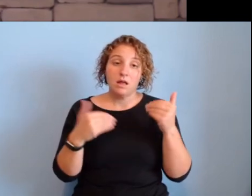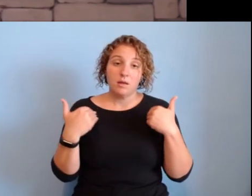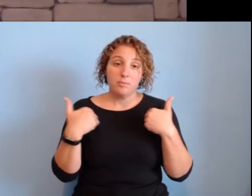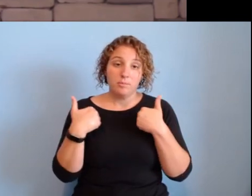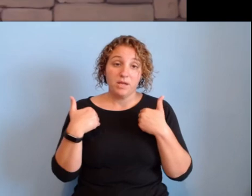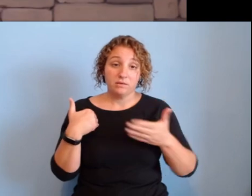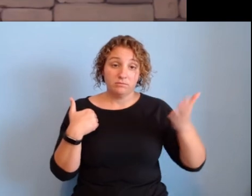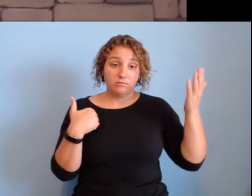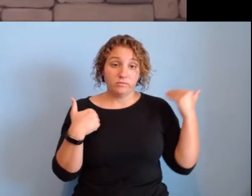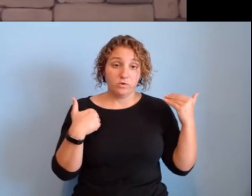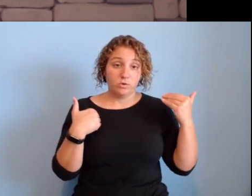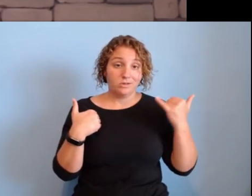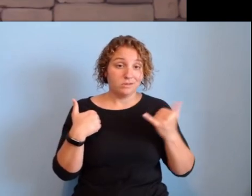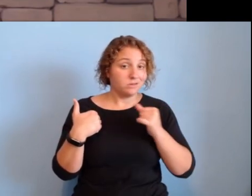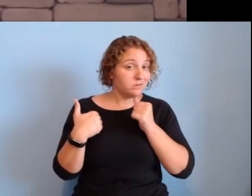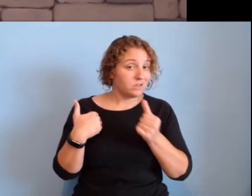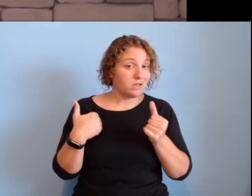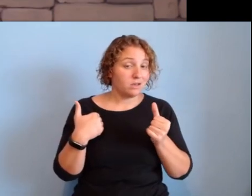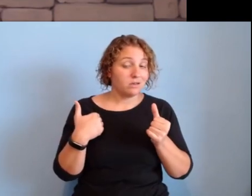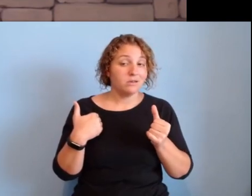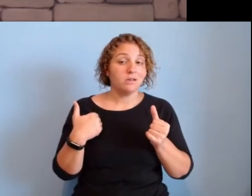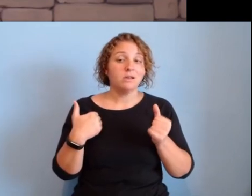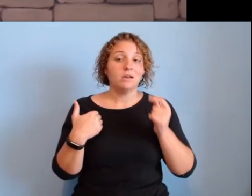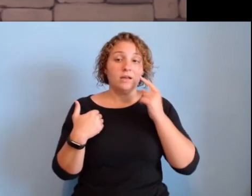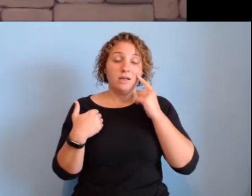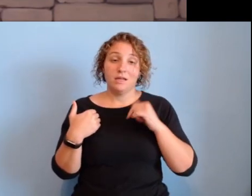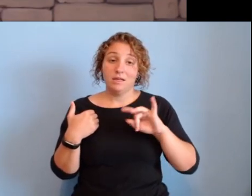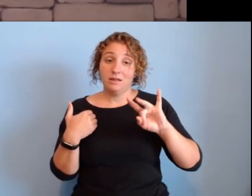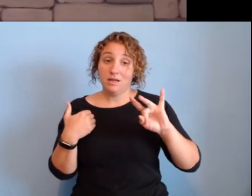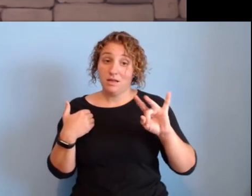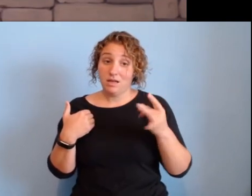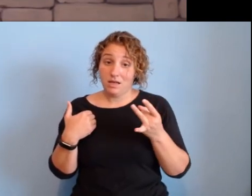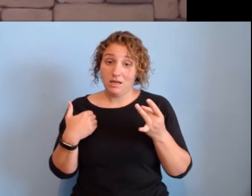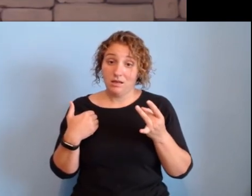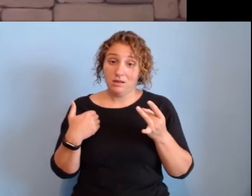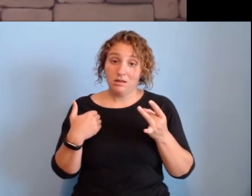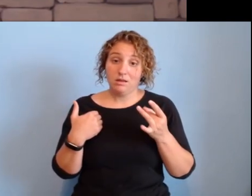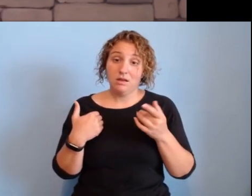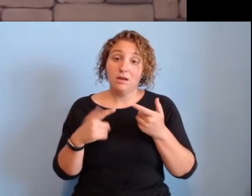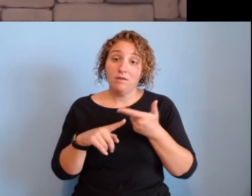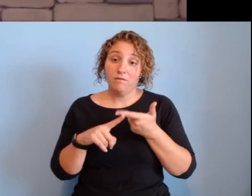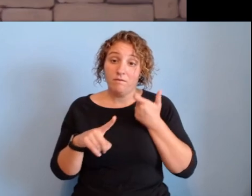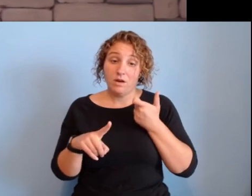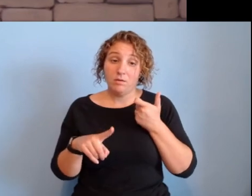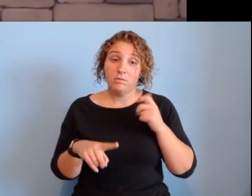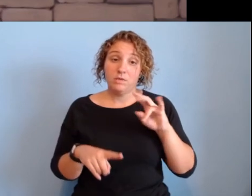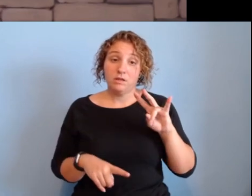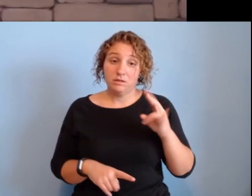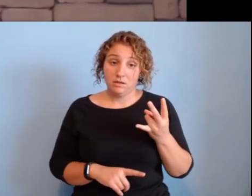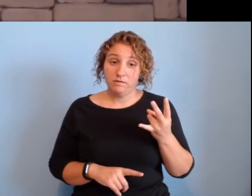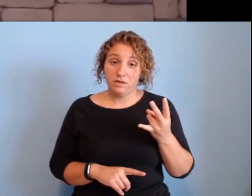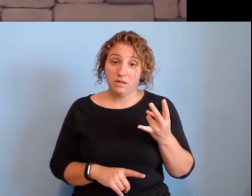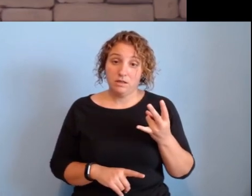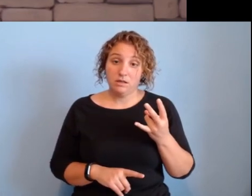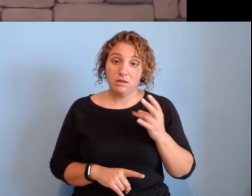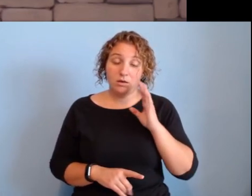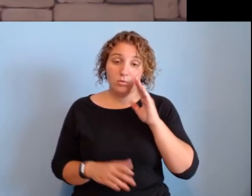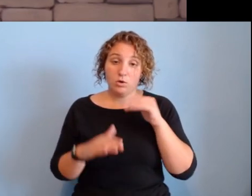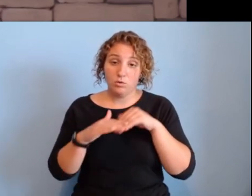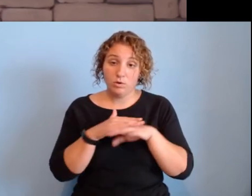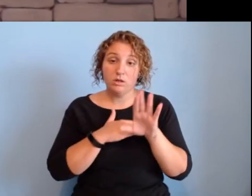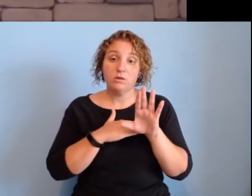and is not, even he is the eighth, and is of the seven and goeth into,